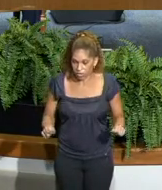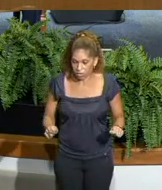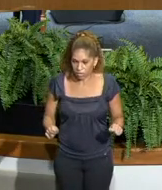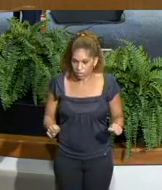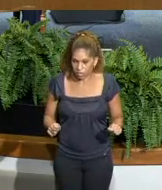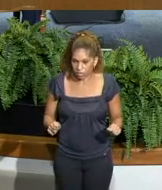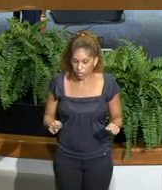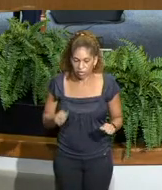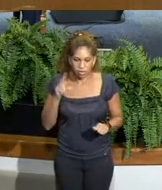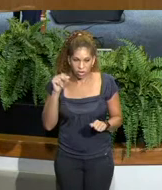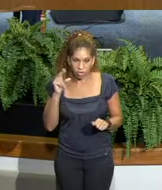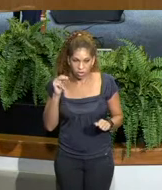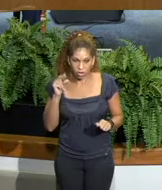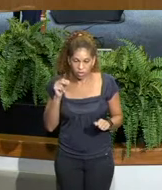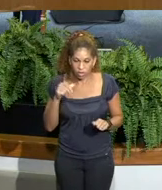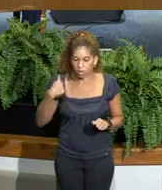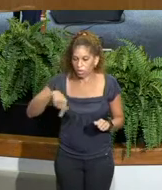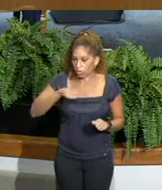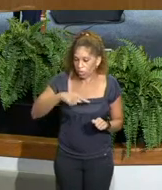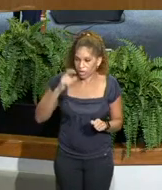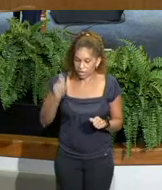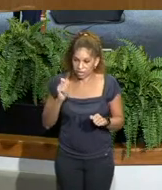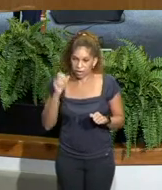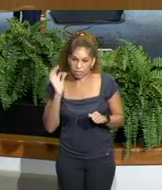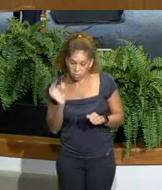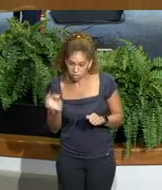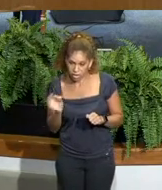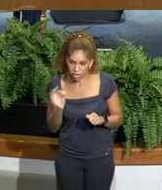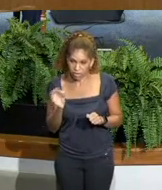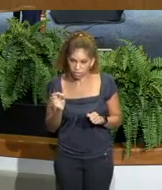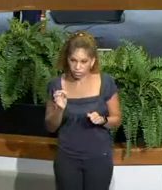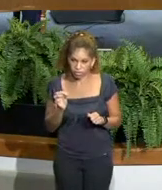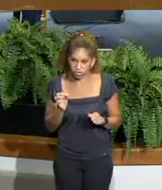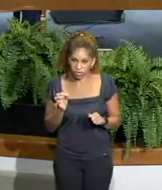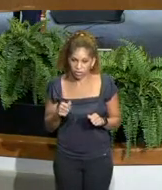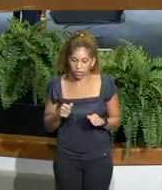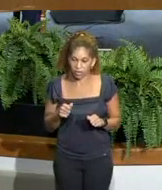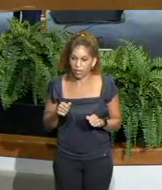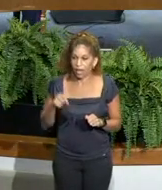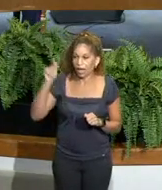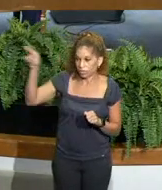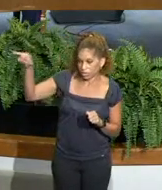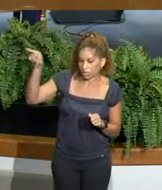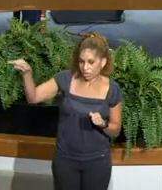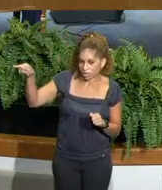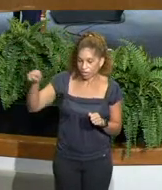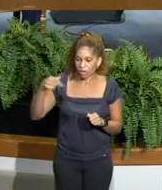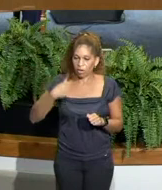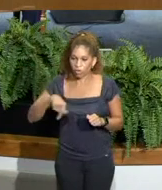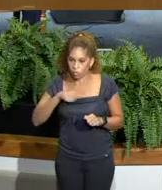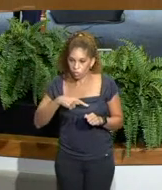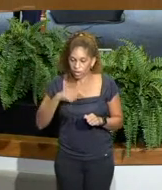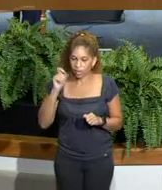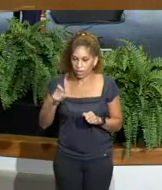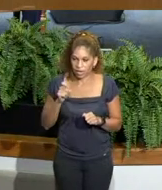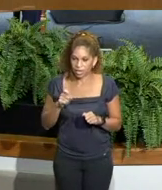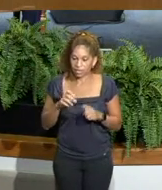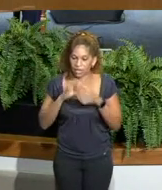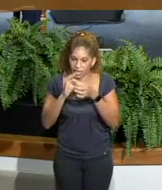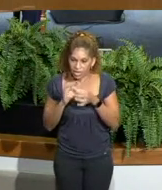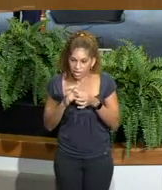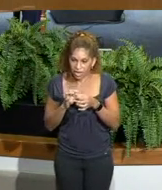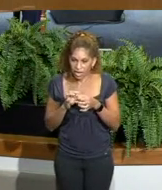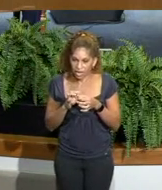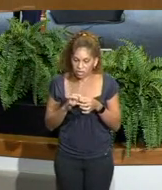here. No, we got to preach in the public square. We must engage justice and